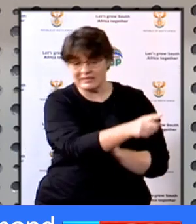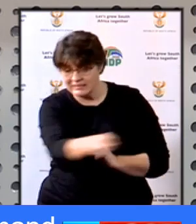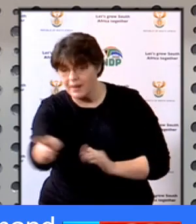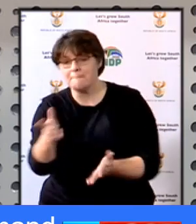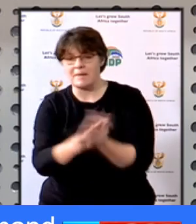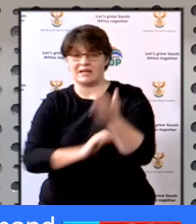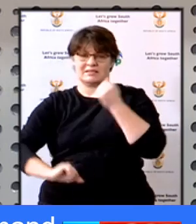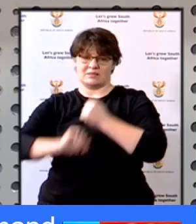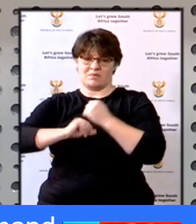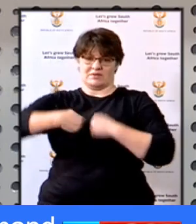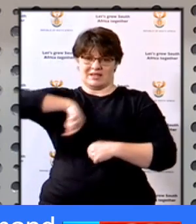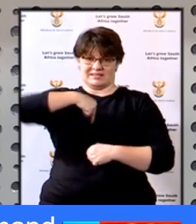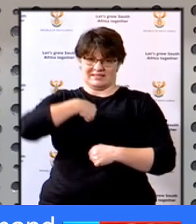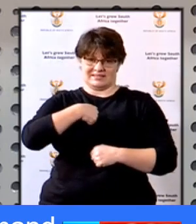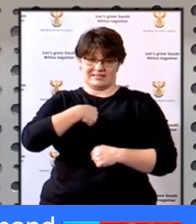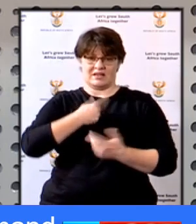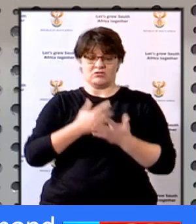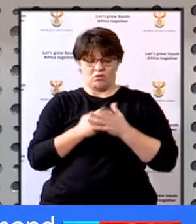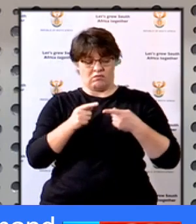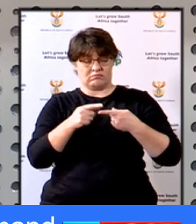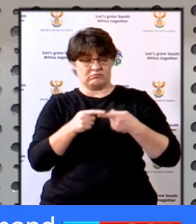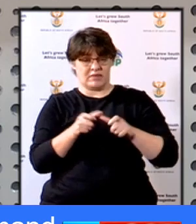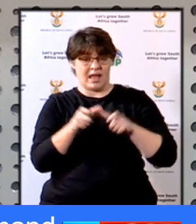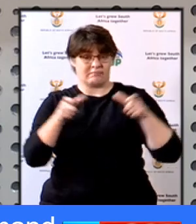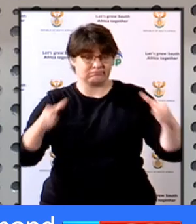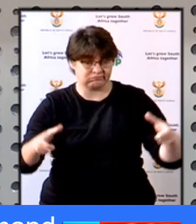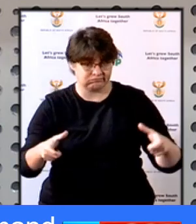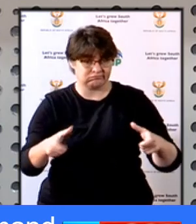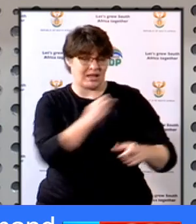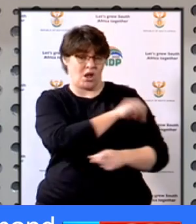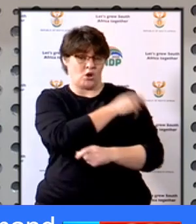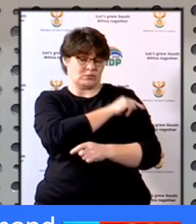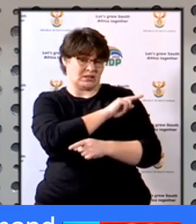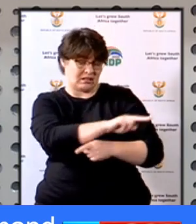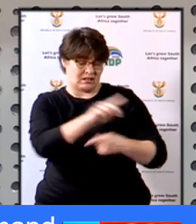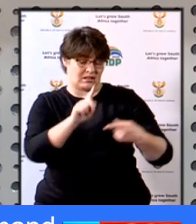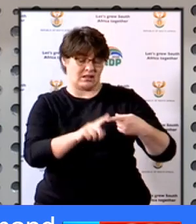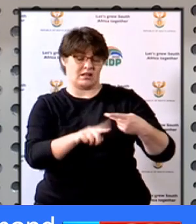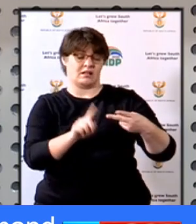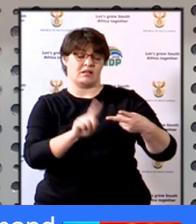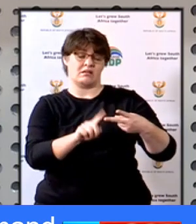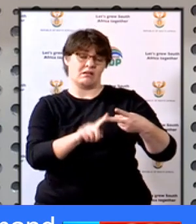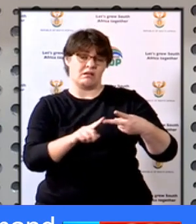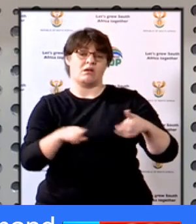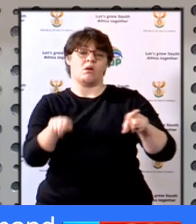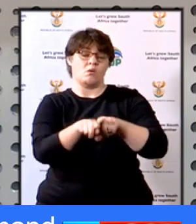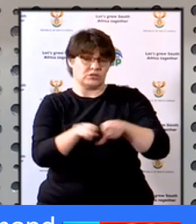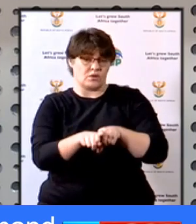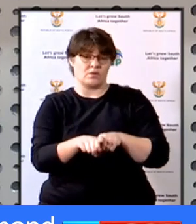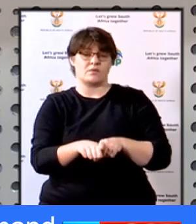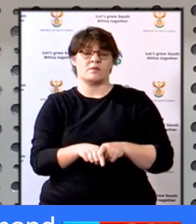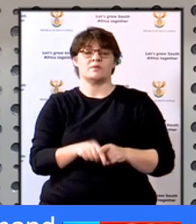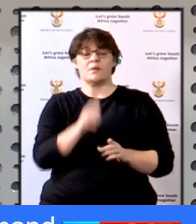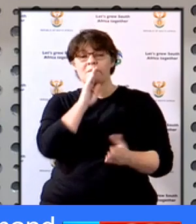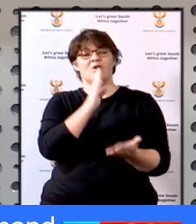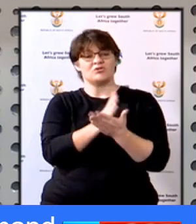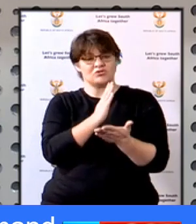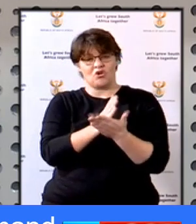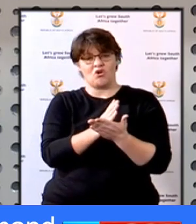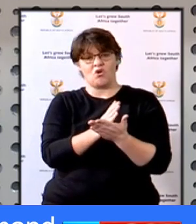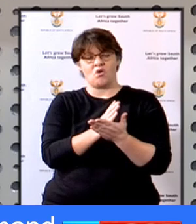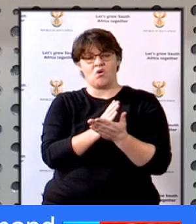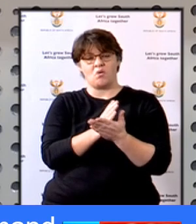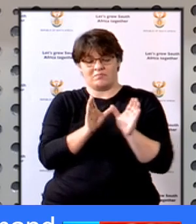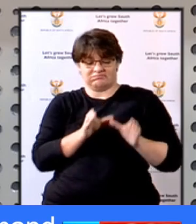support in expanding healthcare facilities, and importantly also in helping us to secure additional